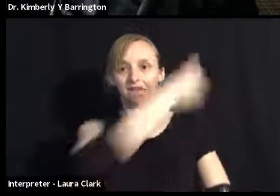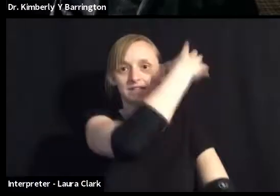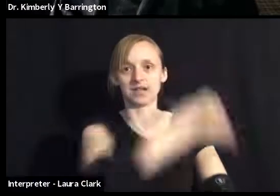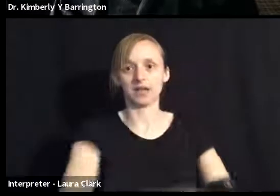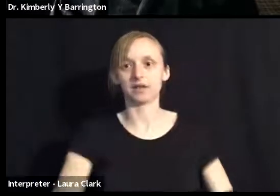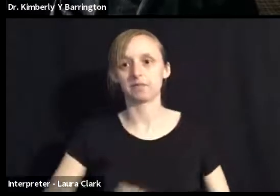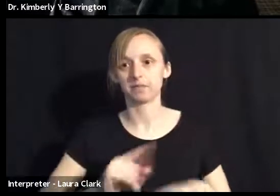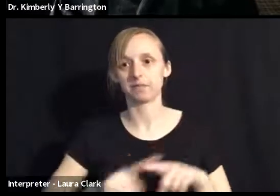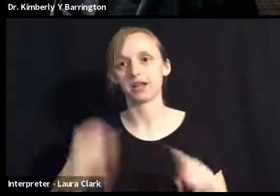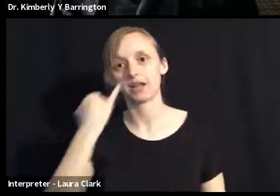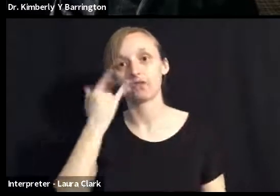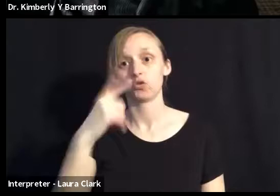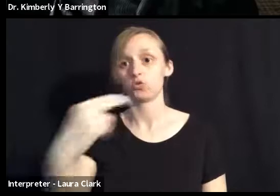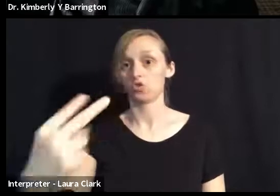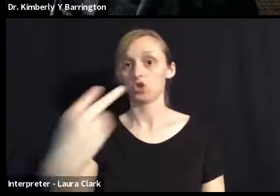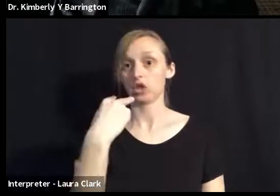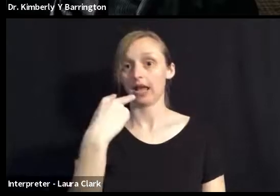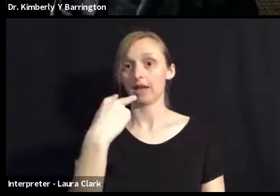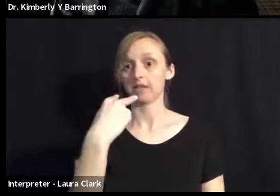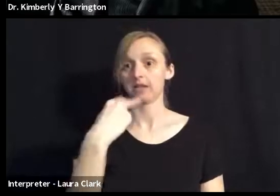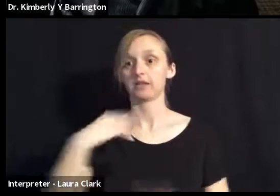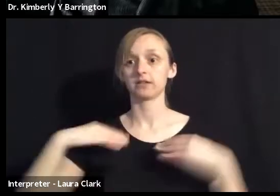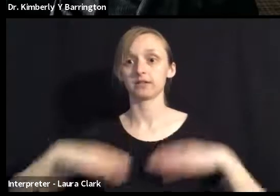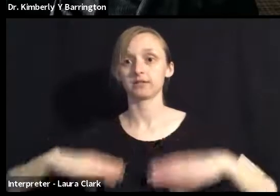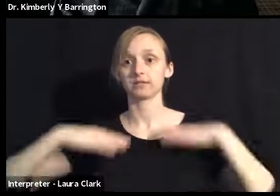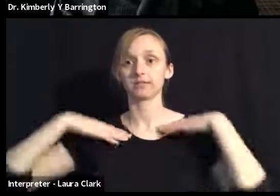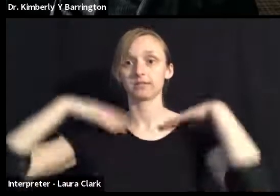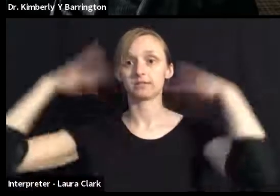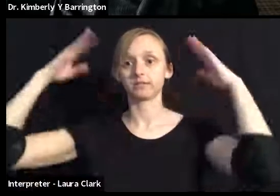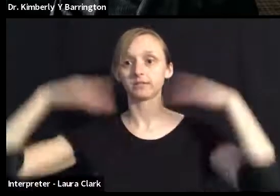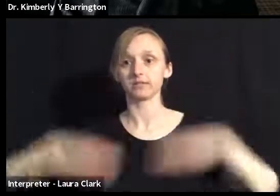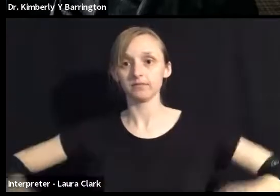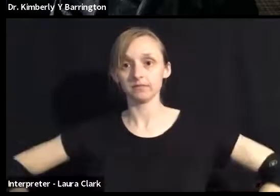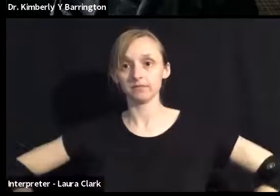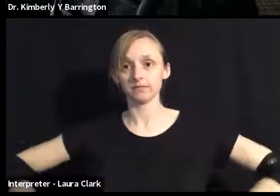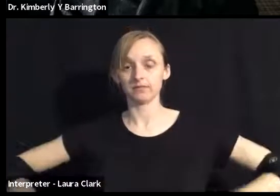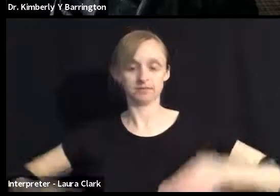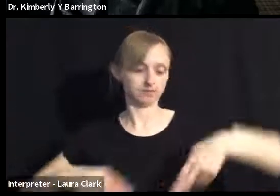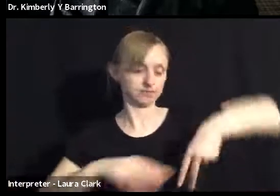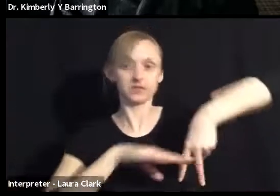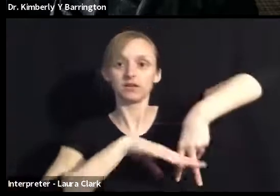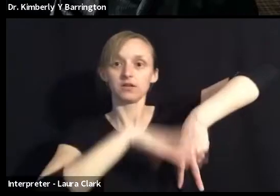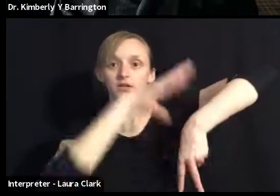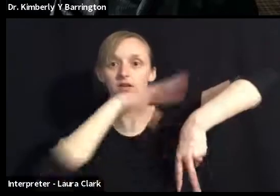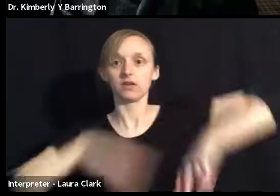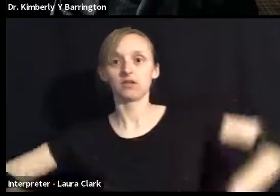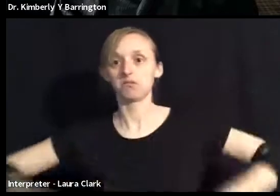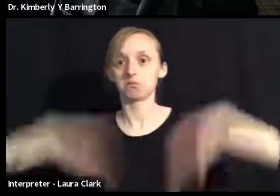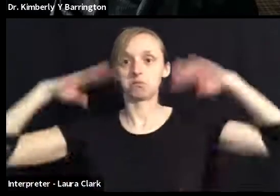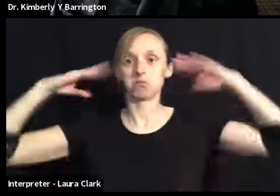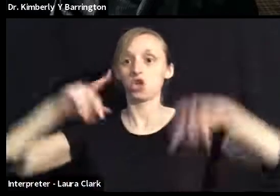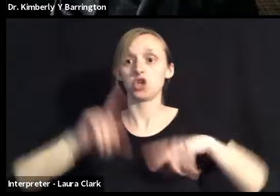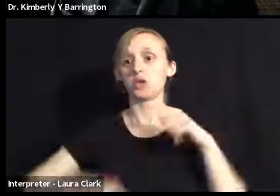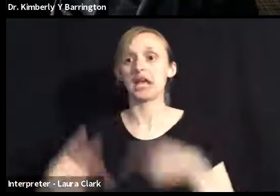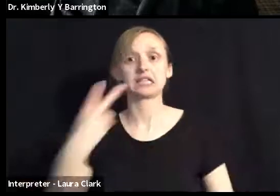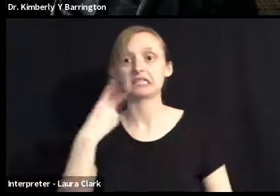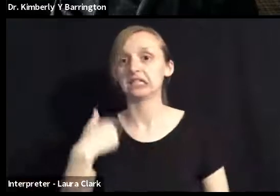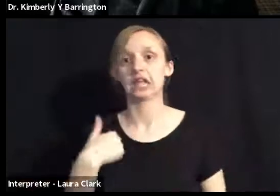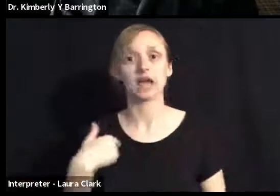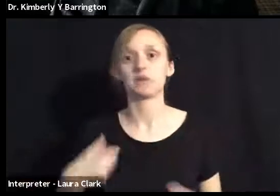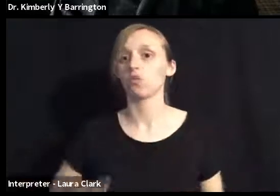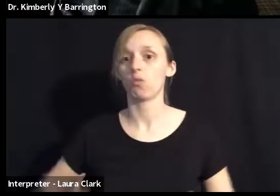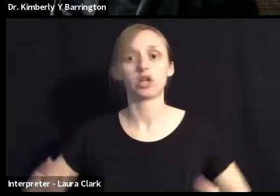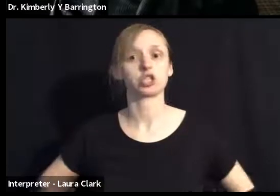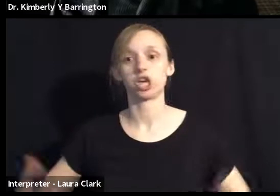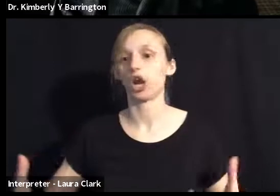from, you know, the neck up, well, from the waist up, you can't tell that I'm in a wheelchair. You can't tell